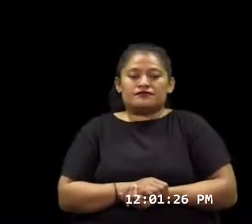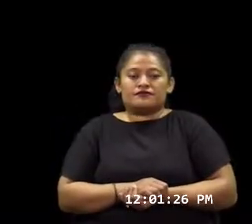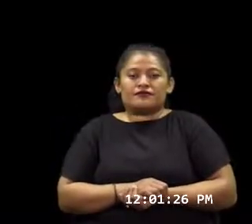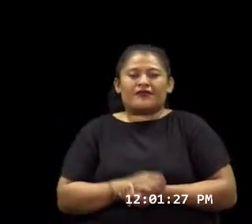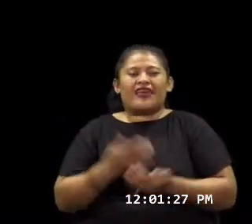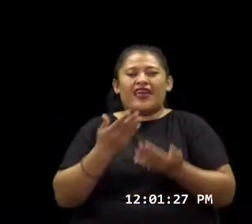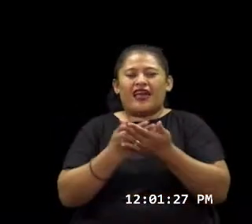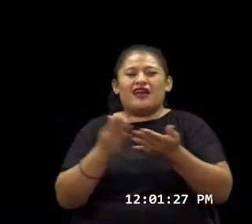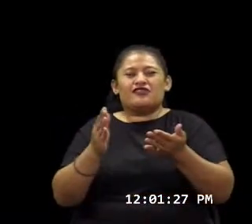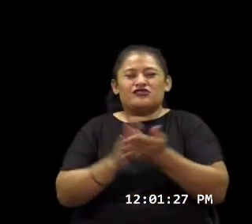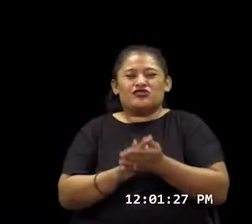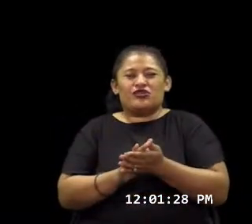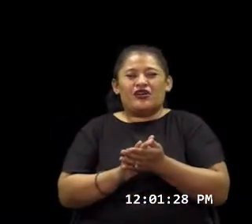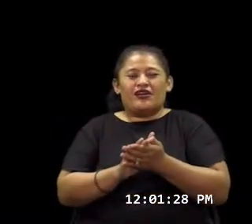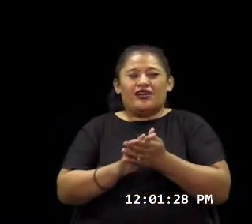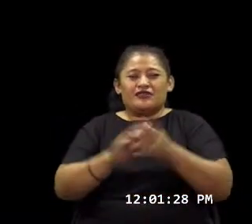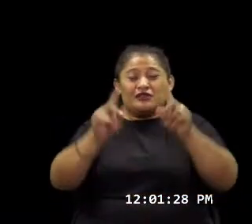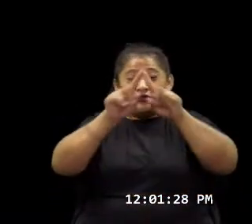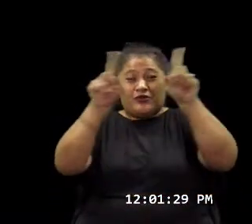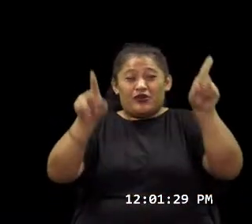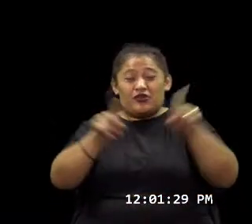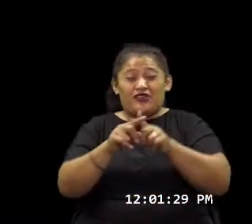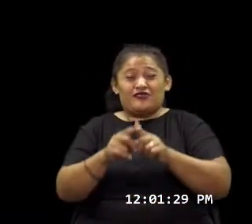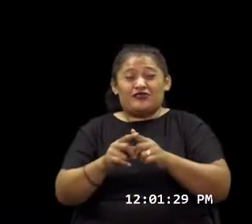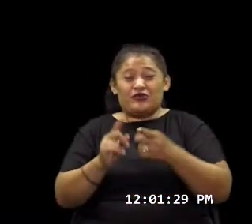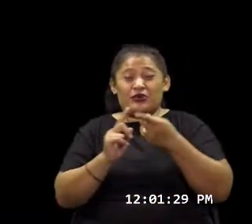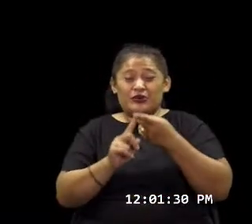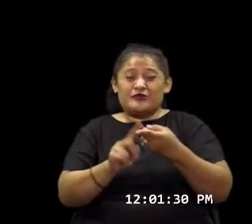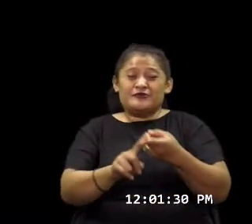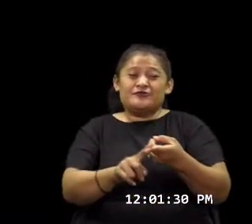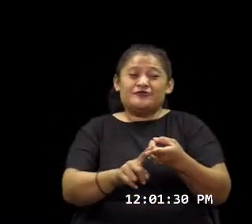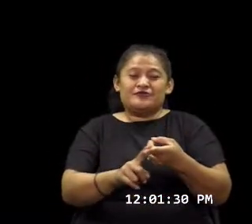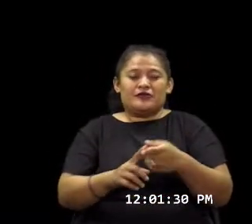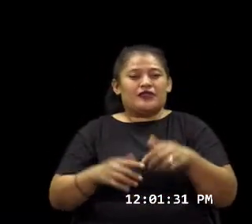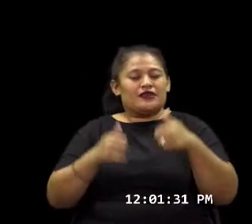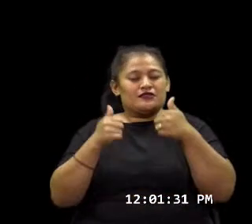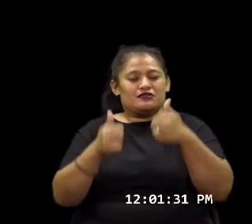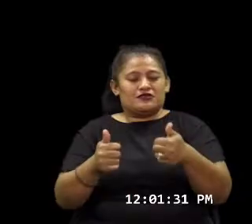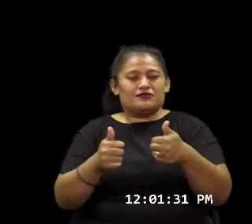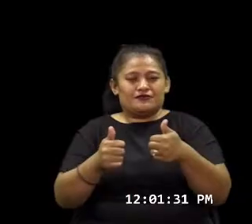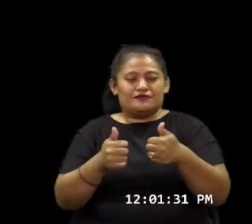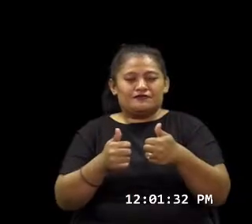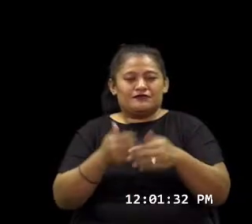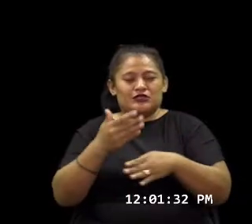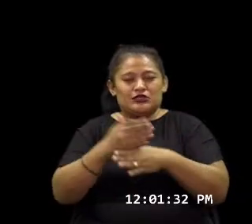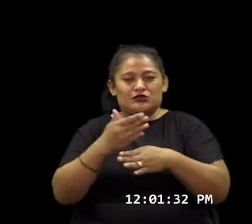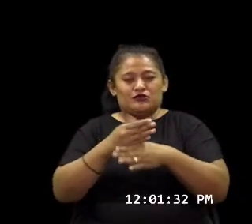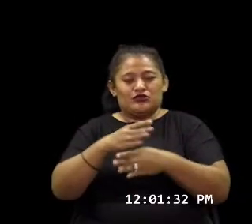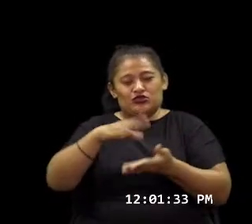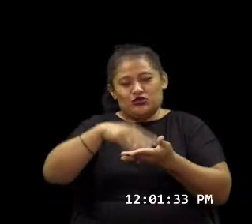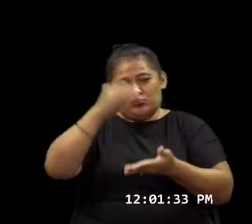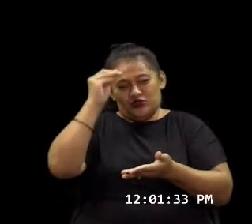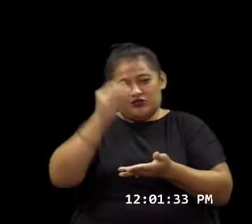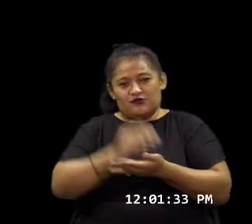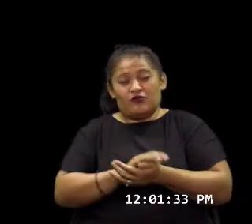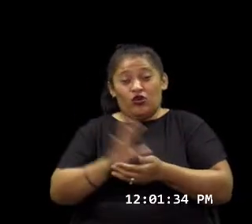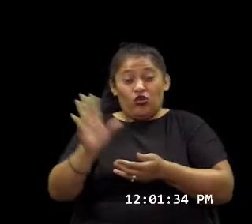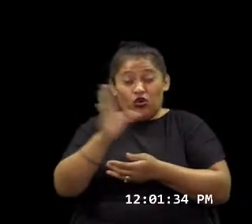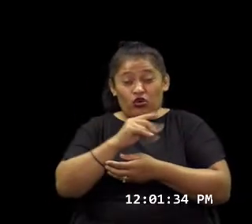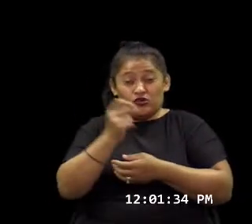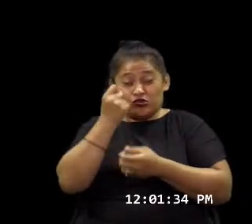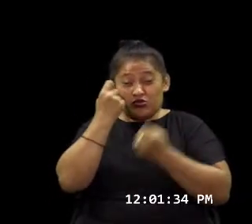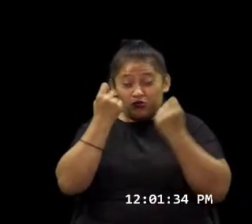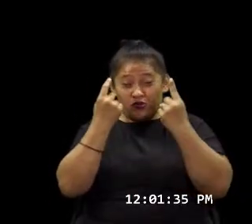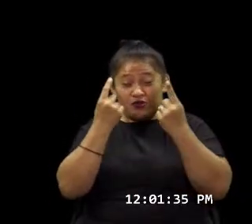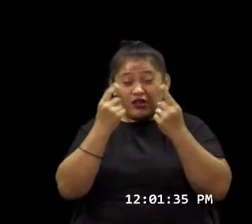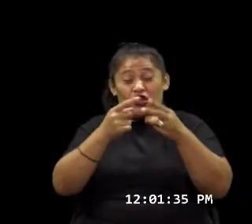So how's your last paragraph going? Well, excellent job, students. Always remember